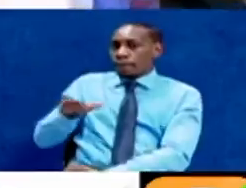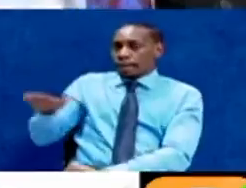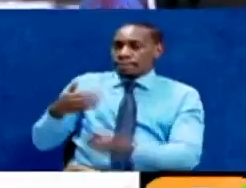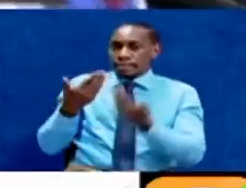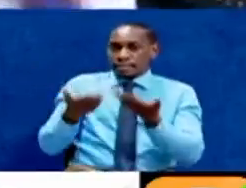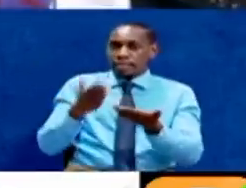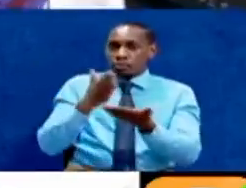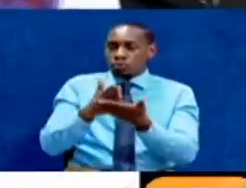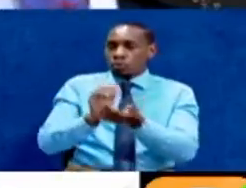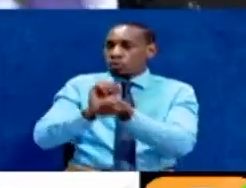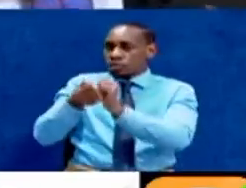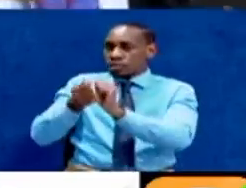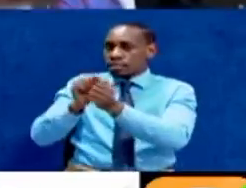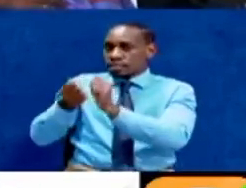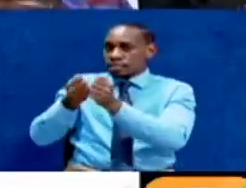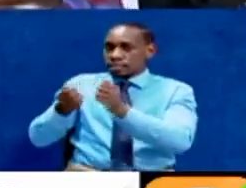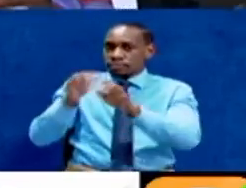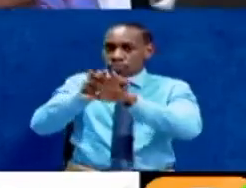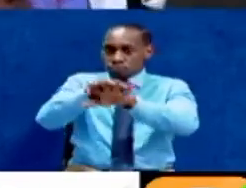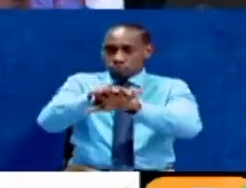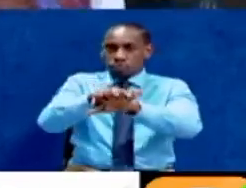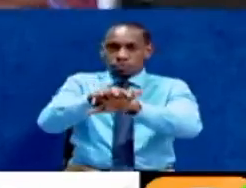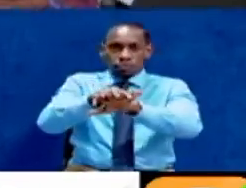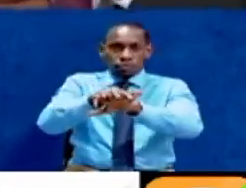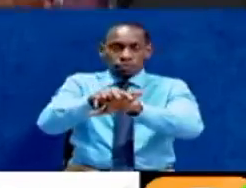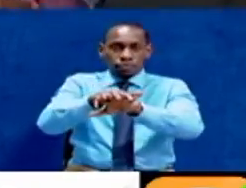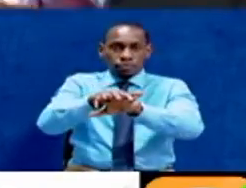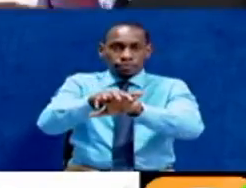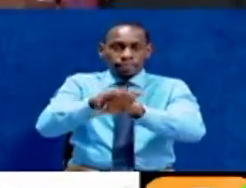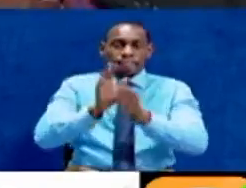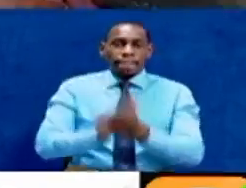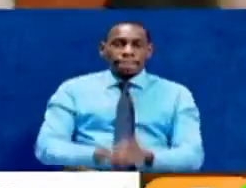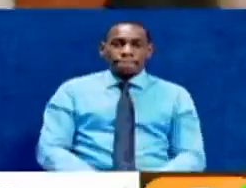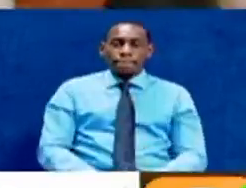seemingly been whipped into line or in line?